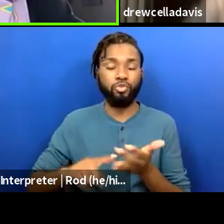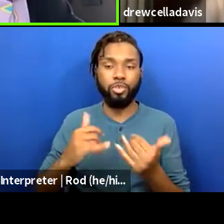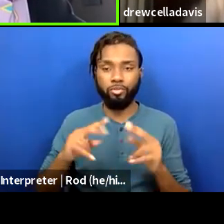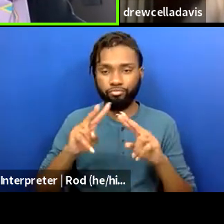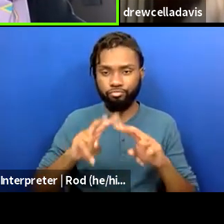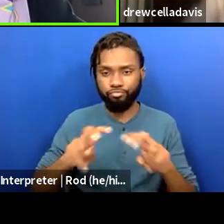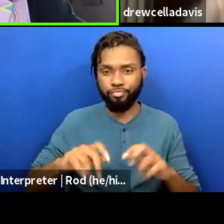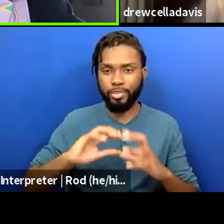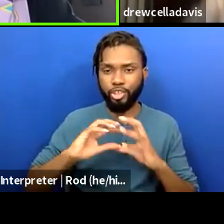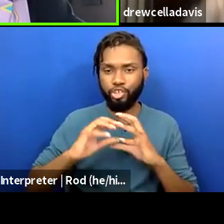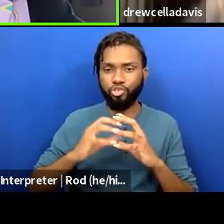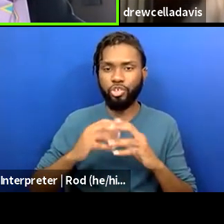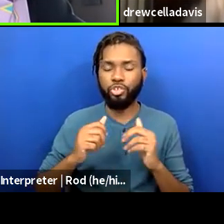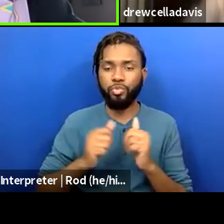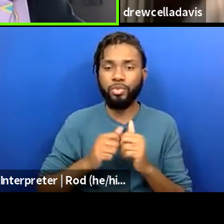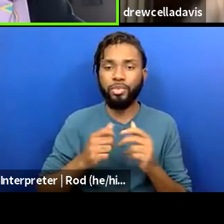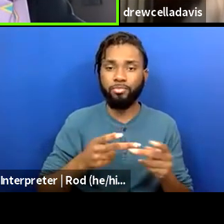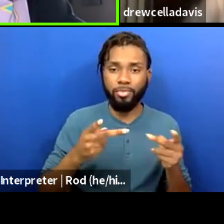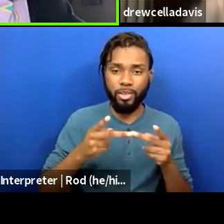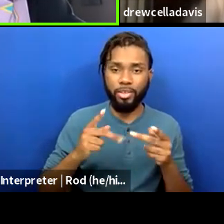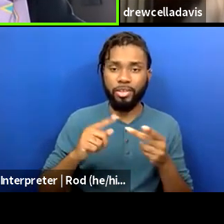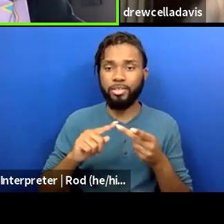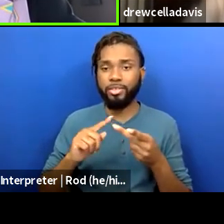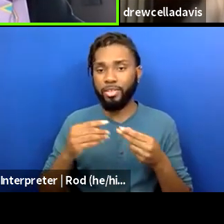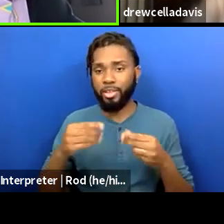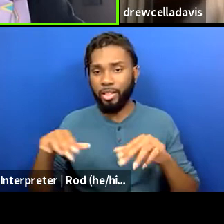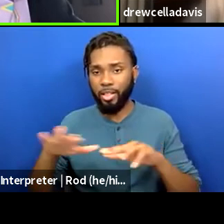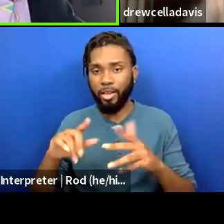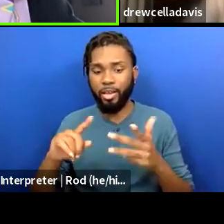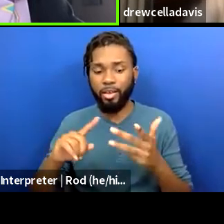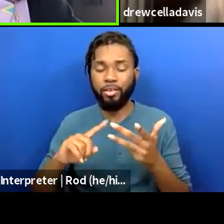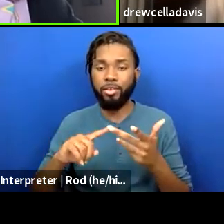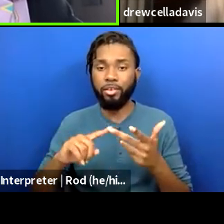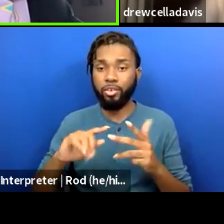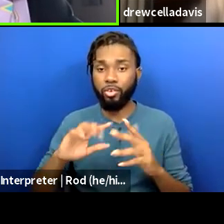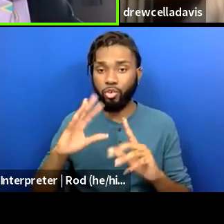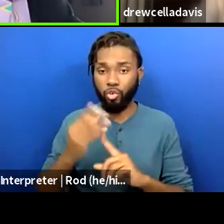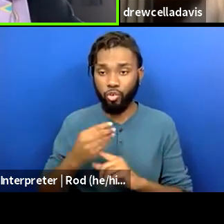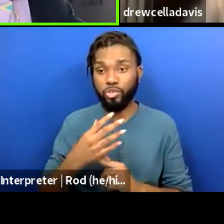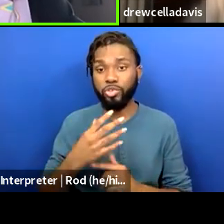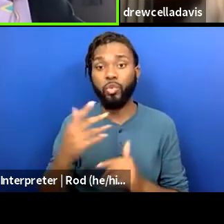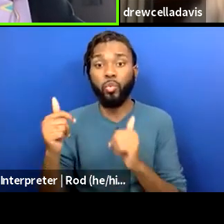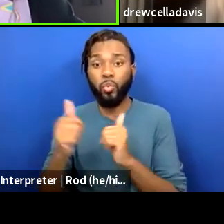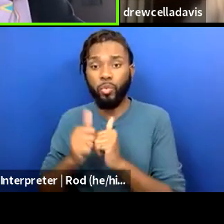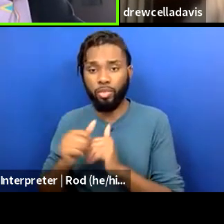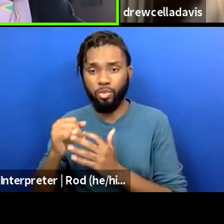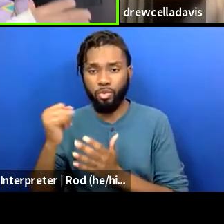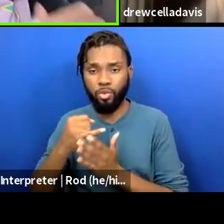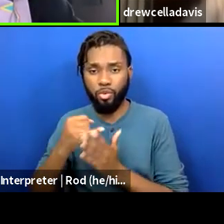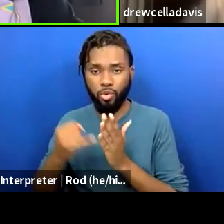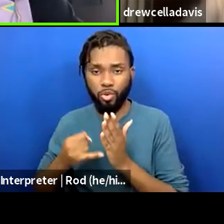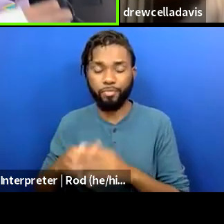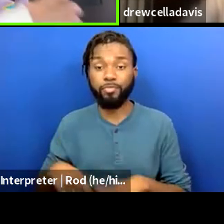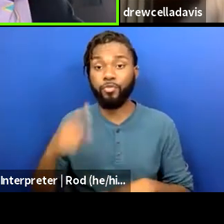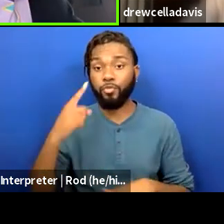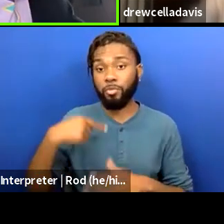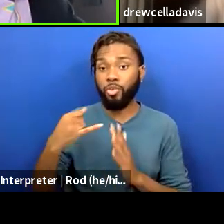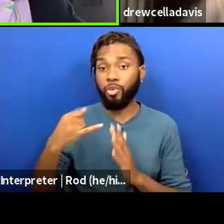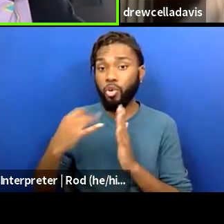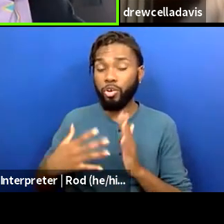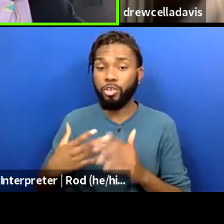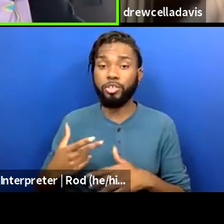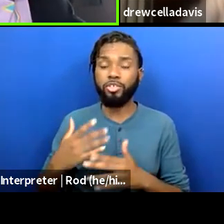of place and land and culture with art. And for me, artists reimagine and